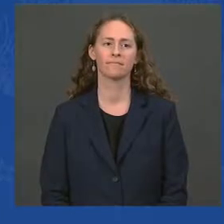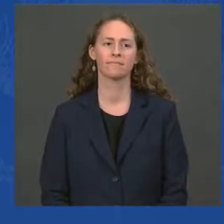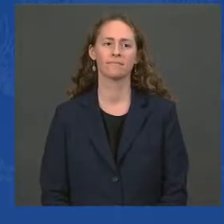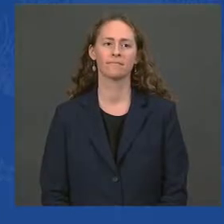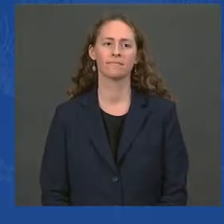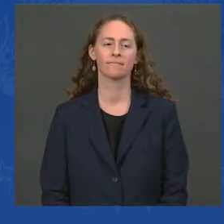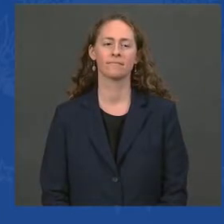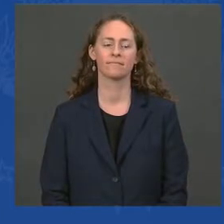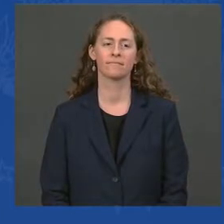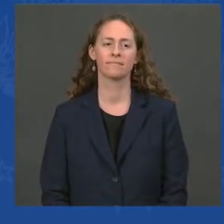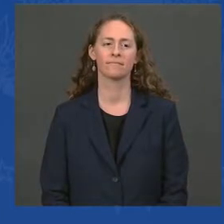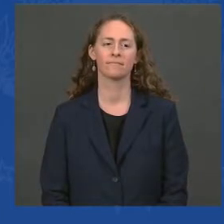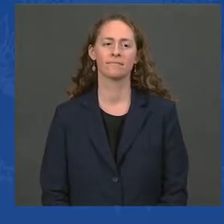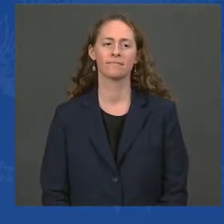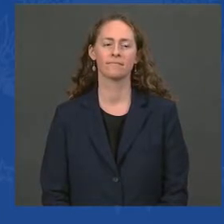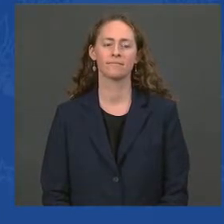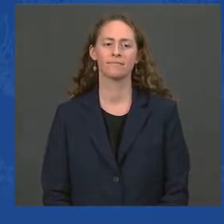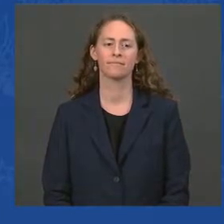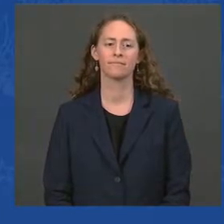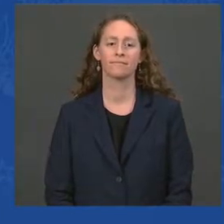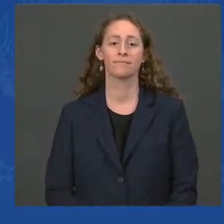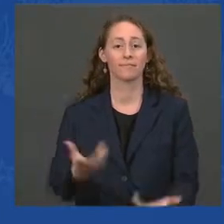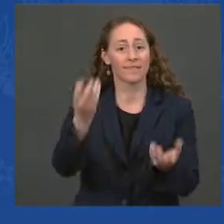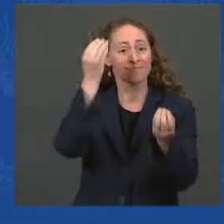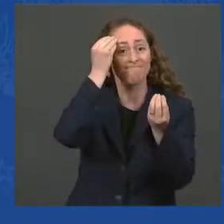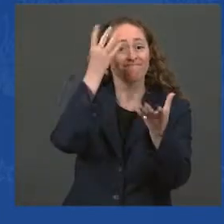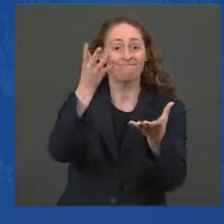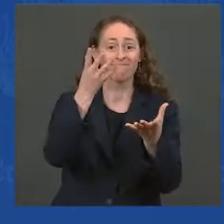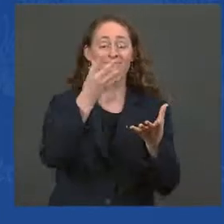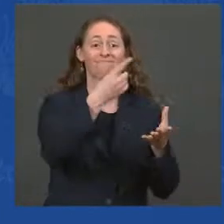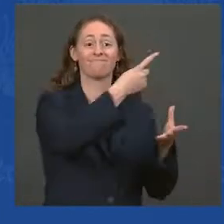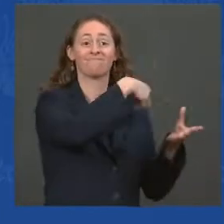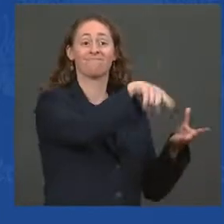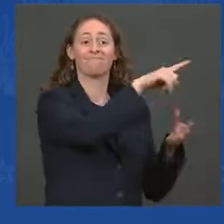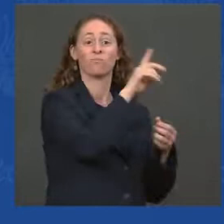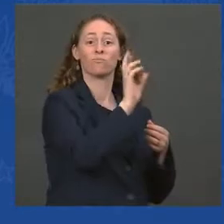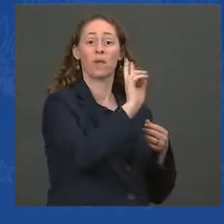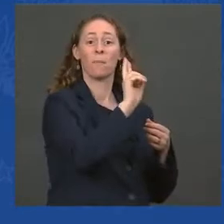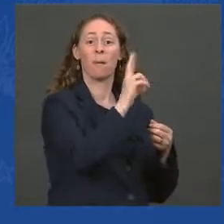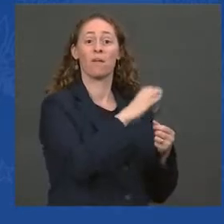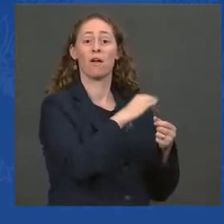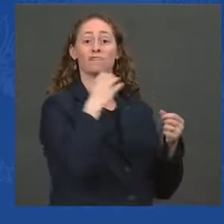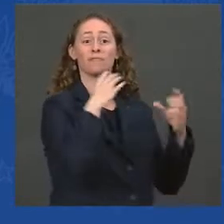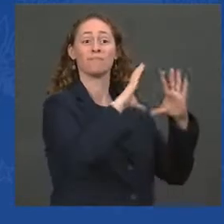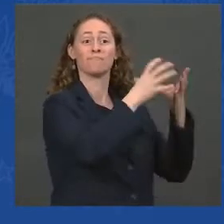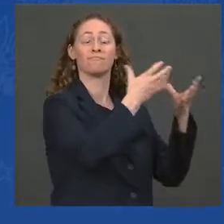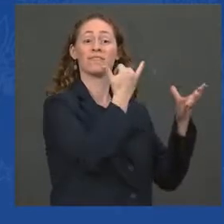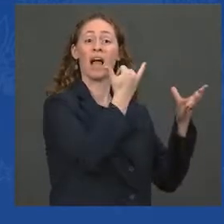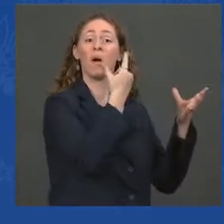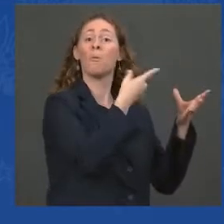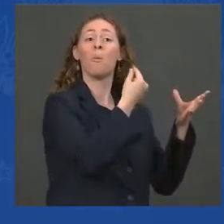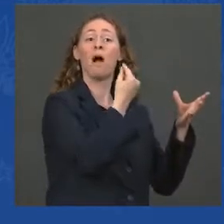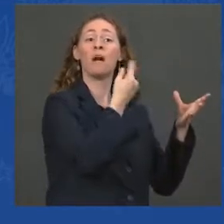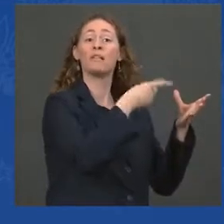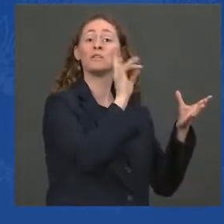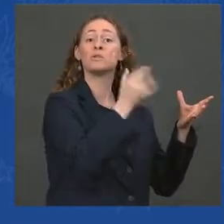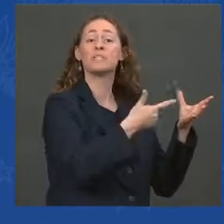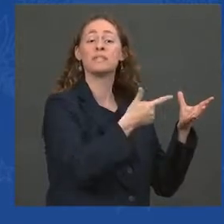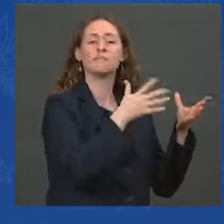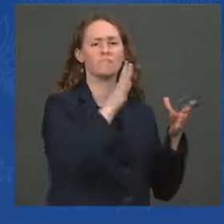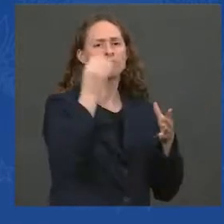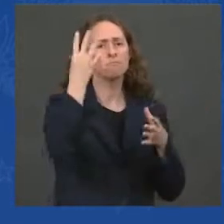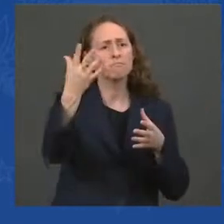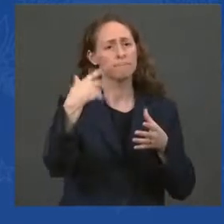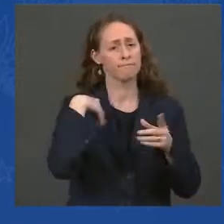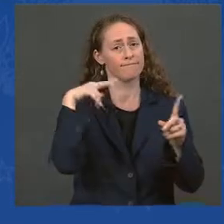why the Republicans in Congress what they're doing today is so reckless and dangerous in my view. Raising the debt